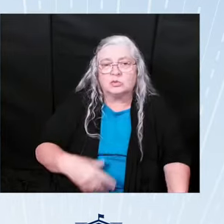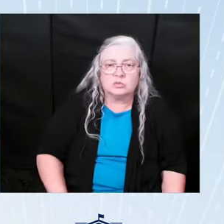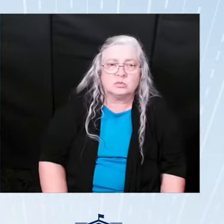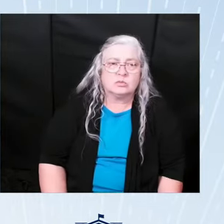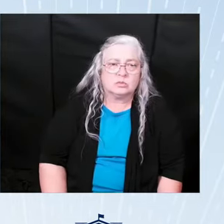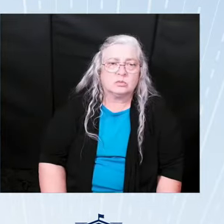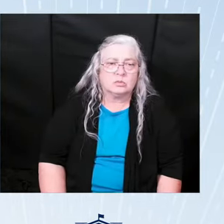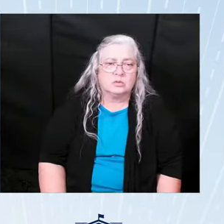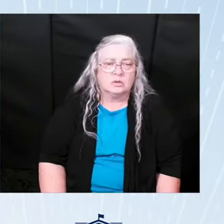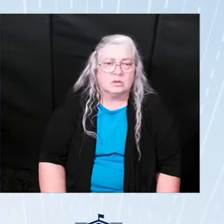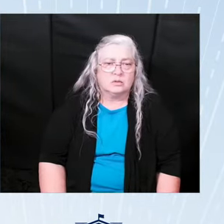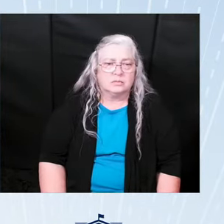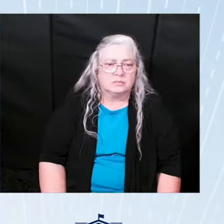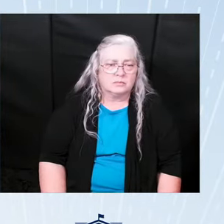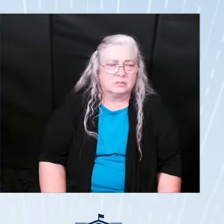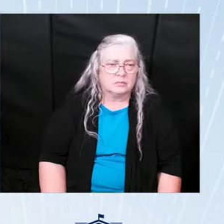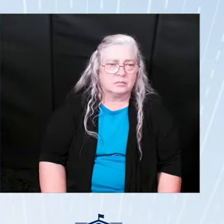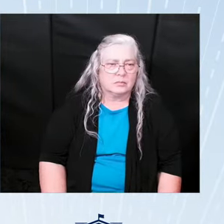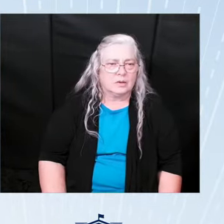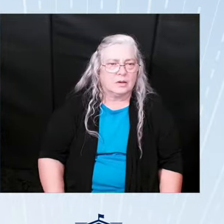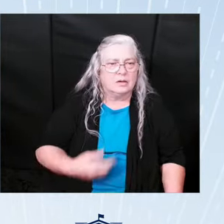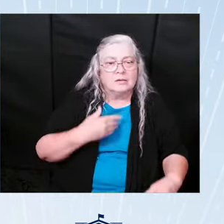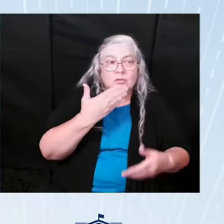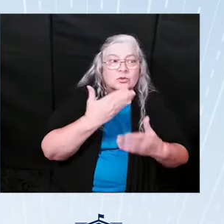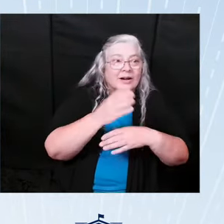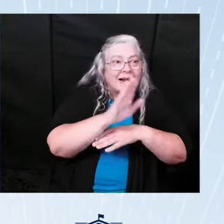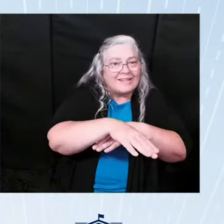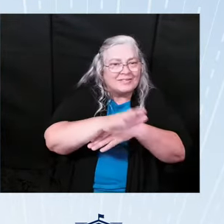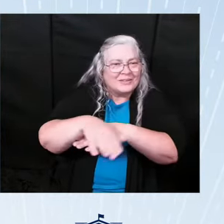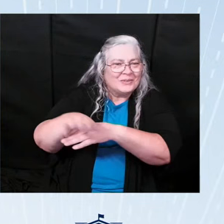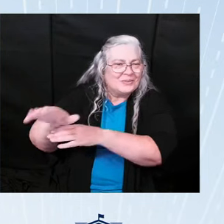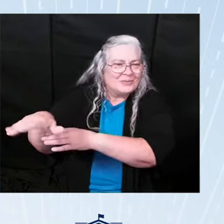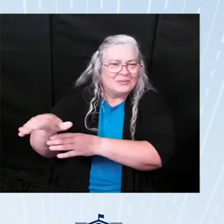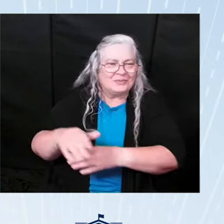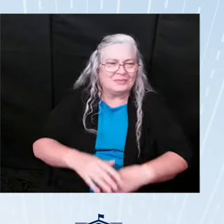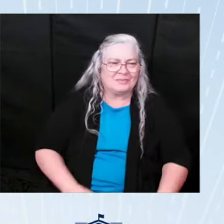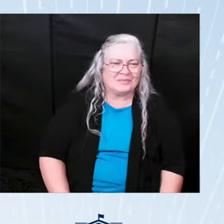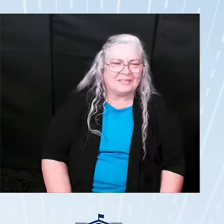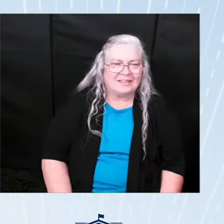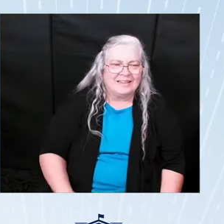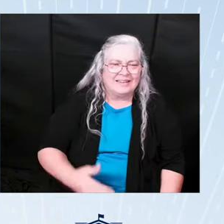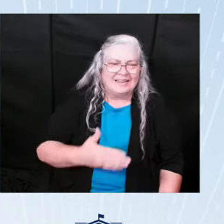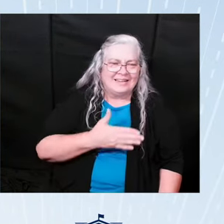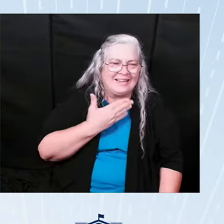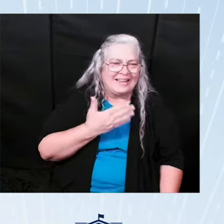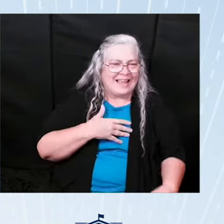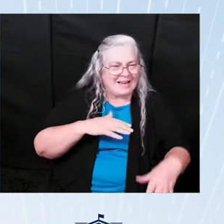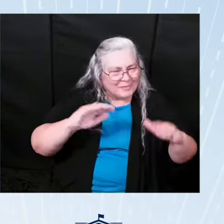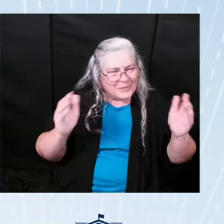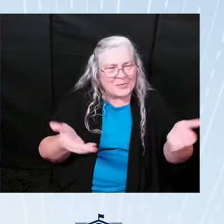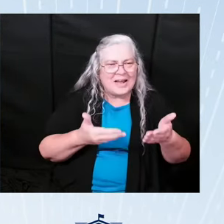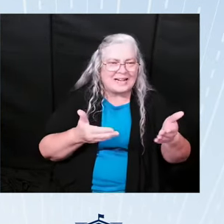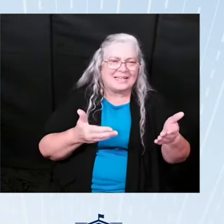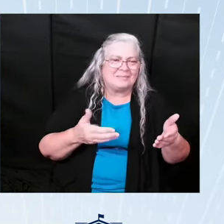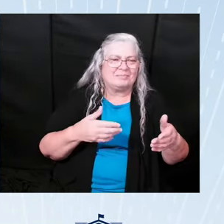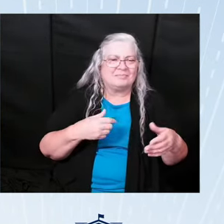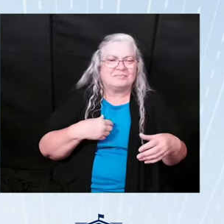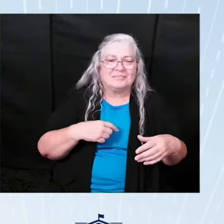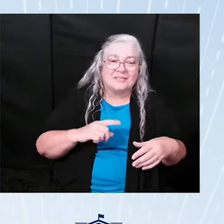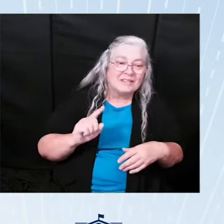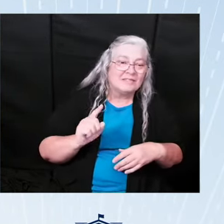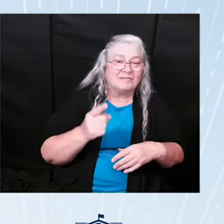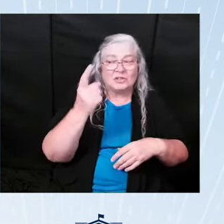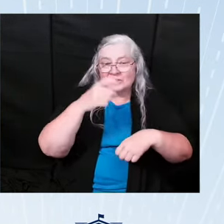Okay, hi, good afternoon, everybody. I'm so pleased to welcome you here to the first ever White House Summit on Building Climate